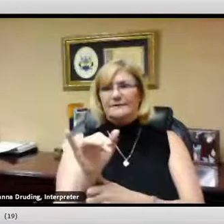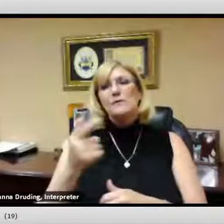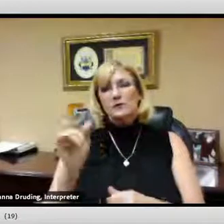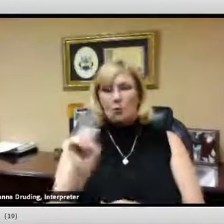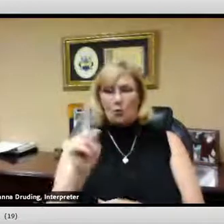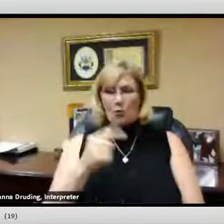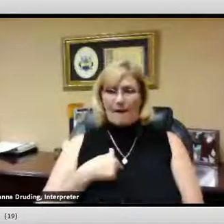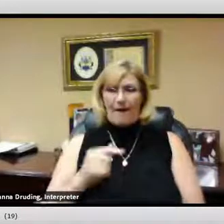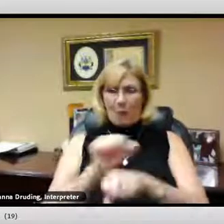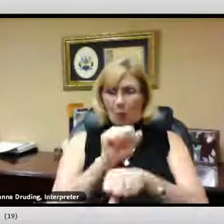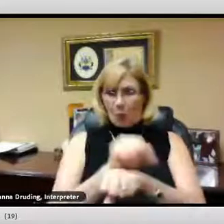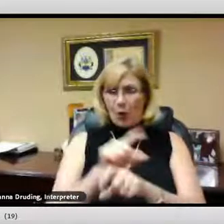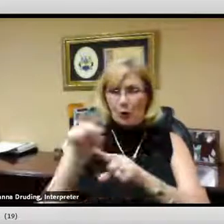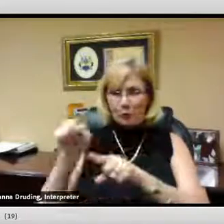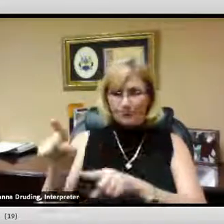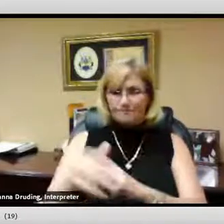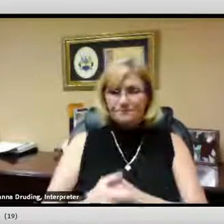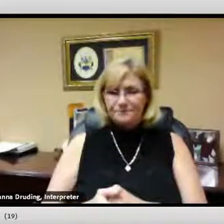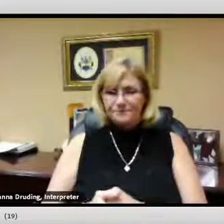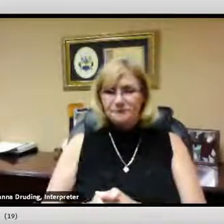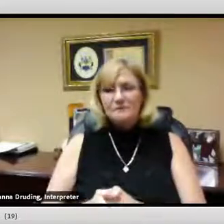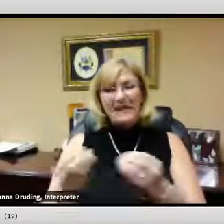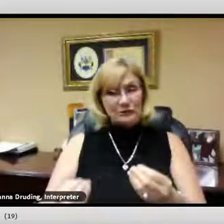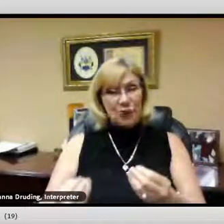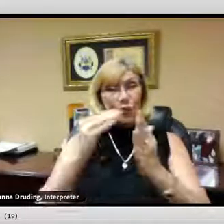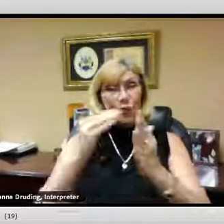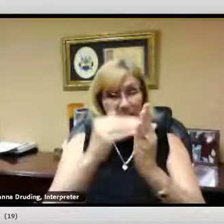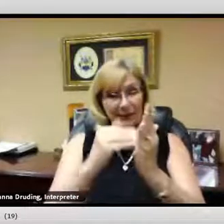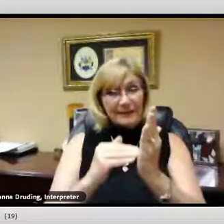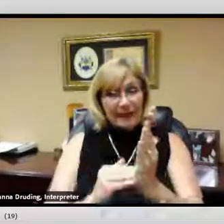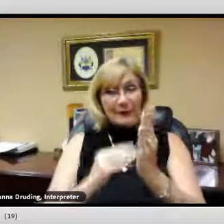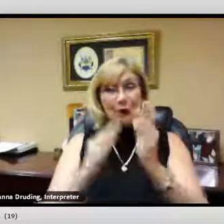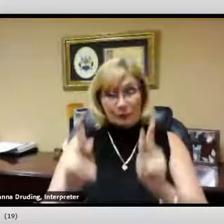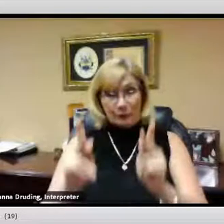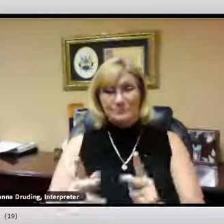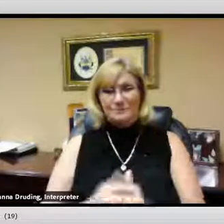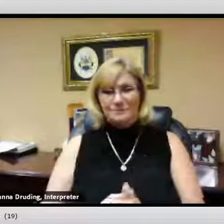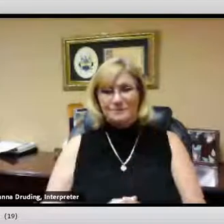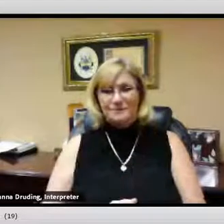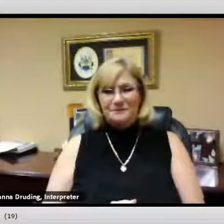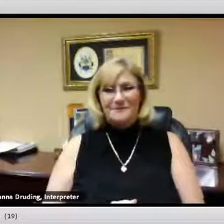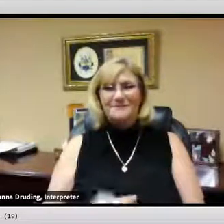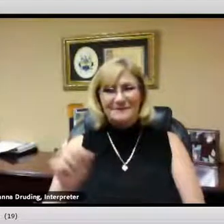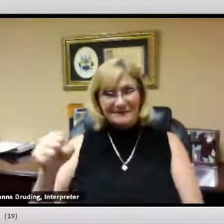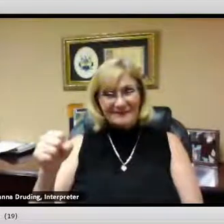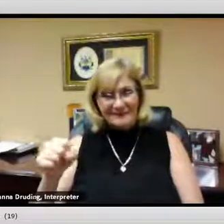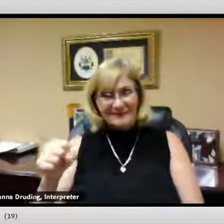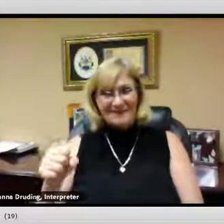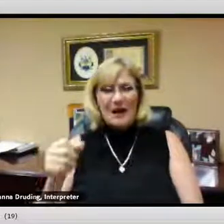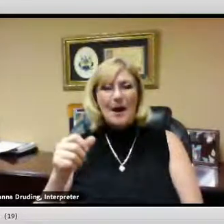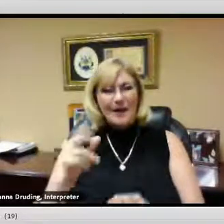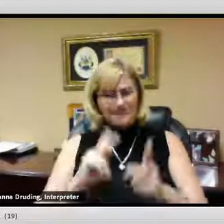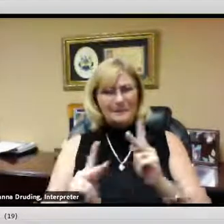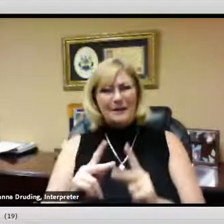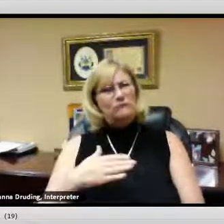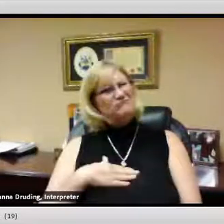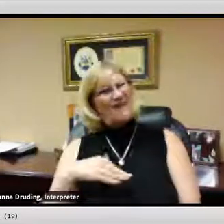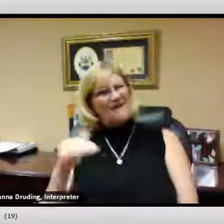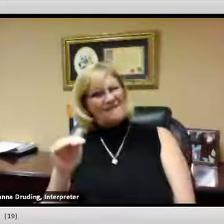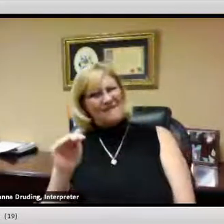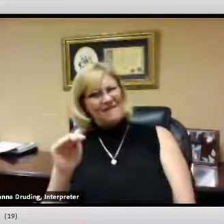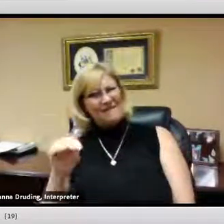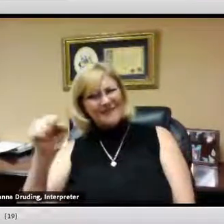the above. That's a whole lot of us and a whole lot of catalogers. Yeah, yeah. And people are realizing, oh yeah, I do that.